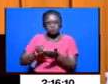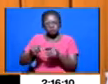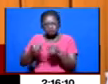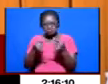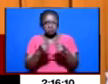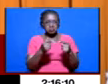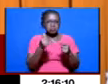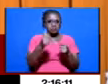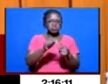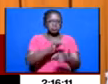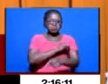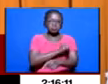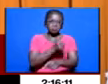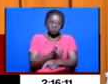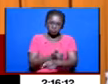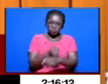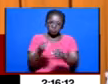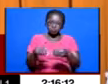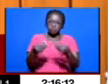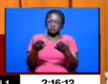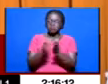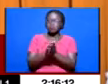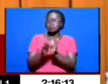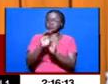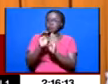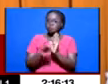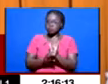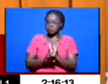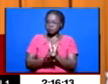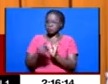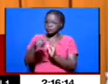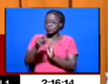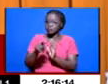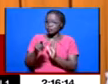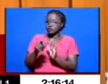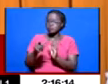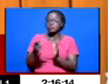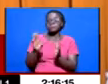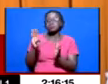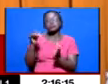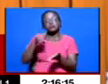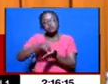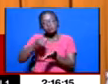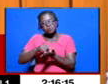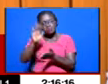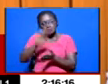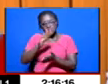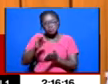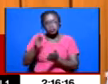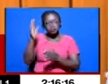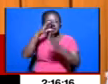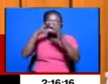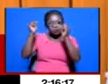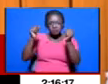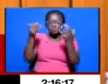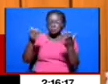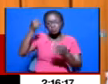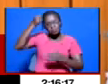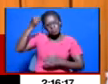authority created by the Constitution itself, be it the Parliament, the Executive, or the Judiciary.